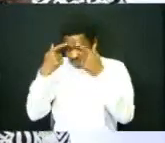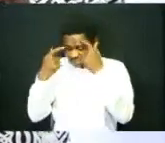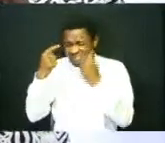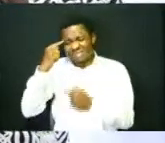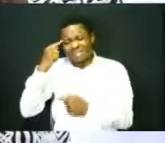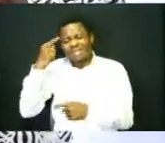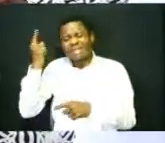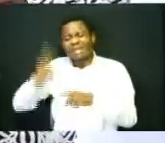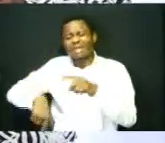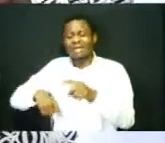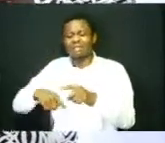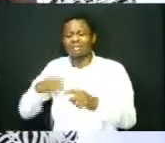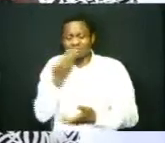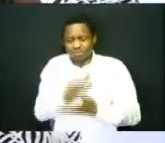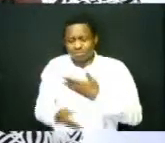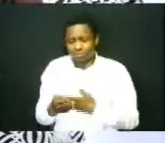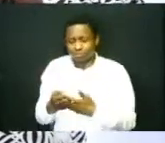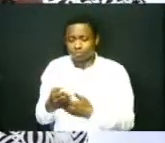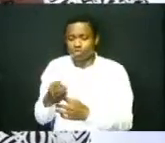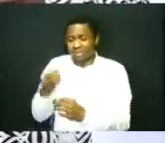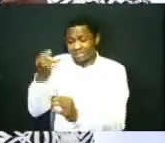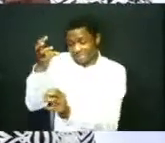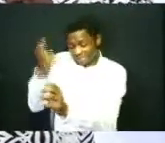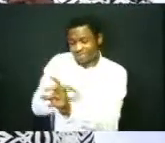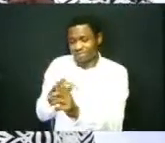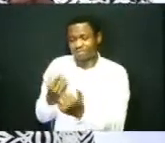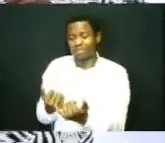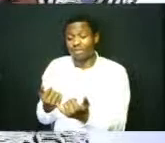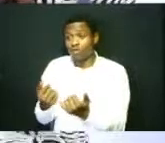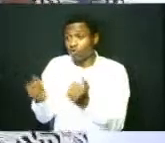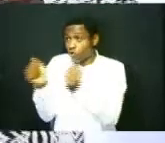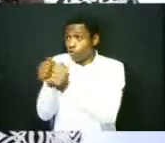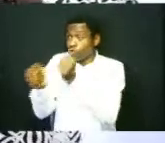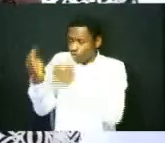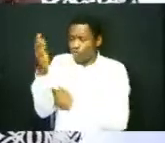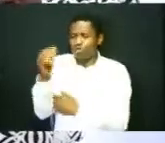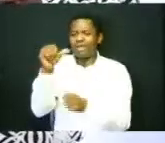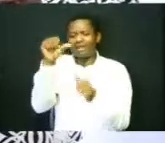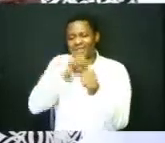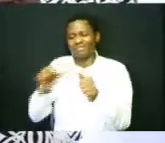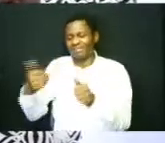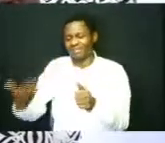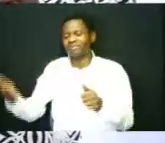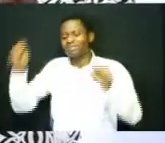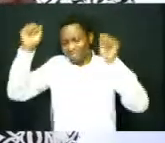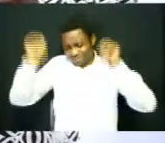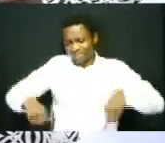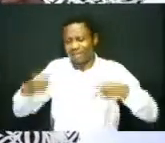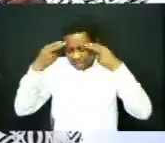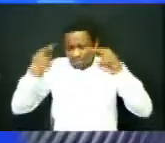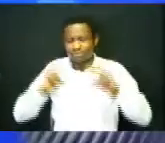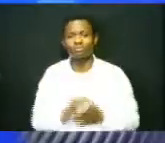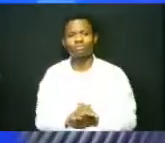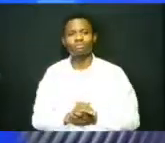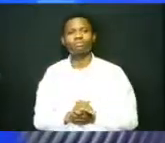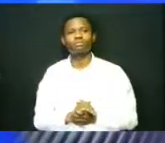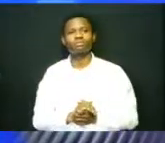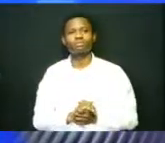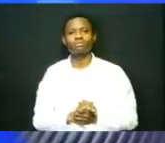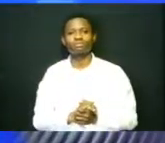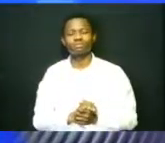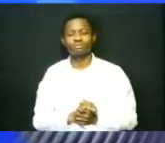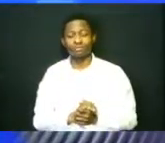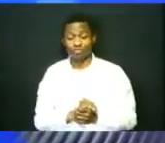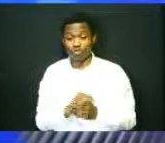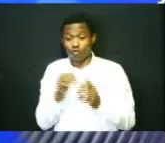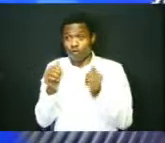in Sia. If we say, when Yankopon Femdi, Brebier and you are, a ring to me and your home. For nothing will be